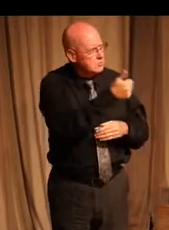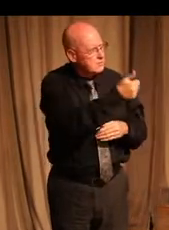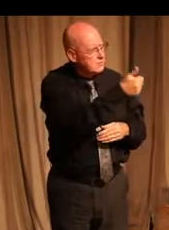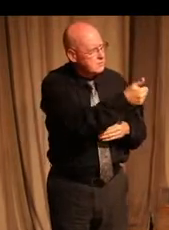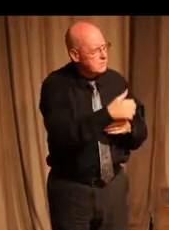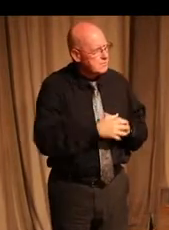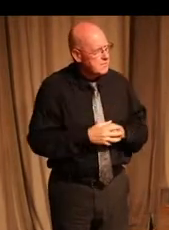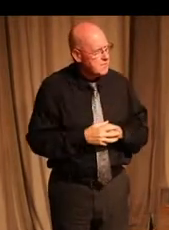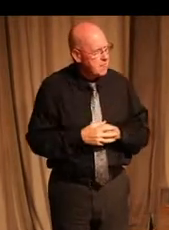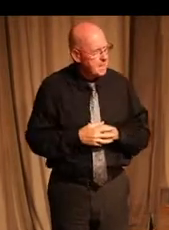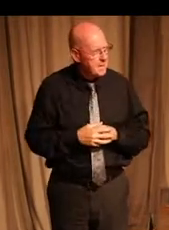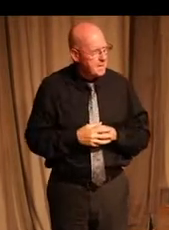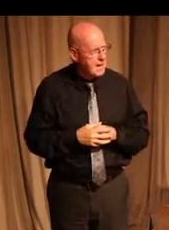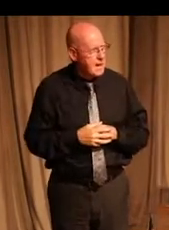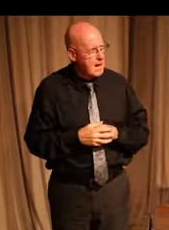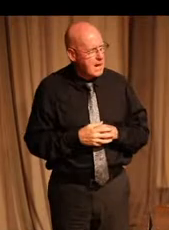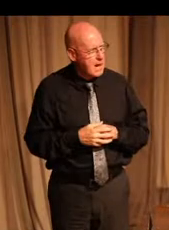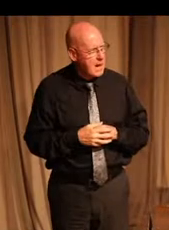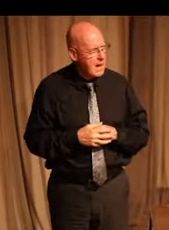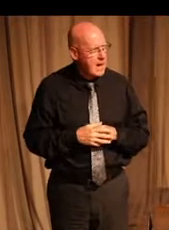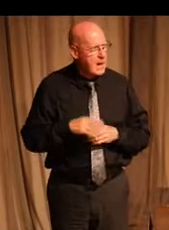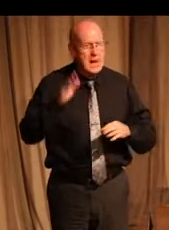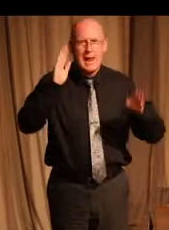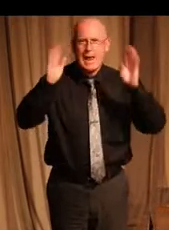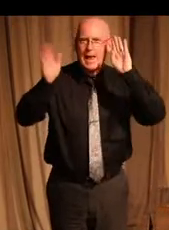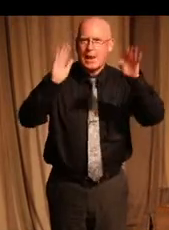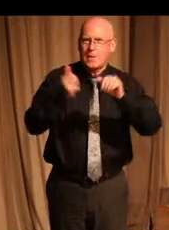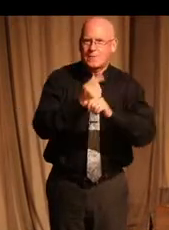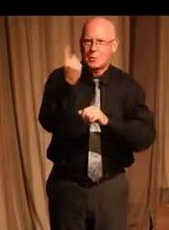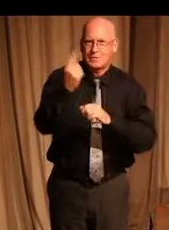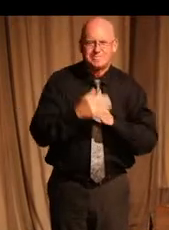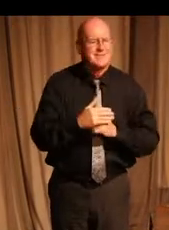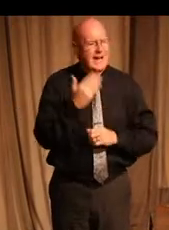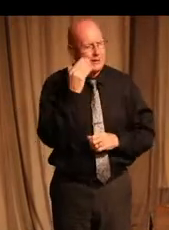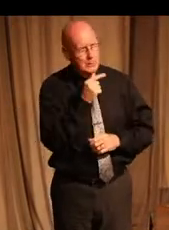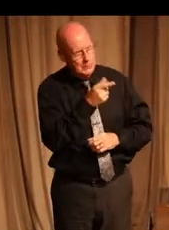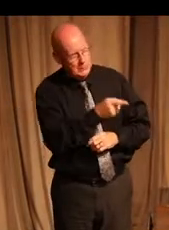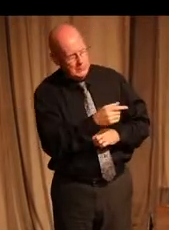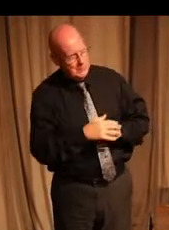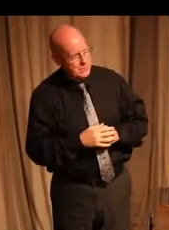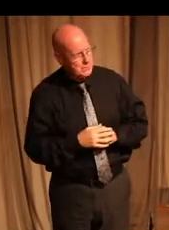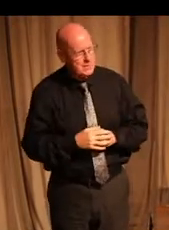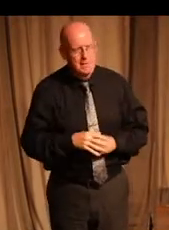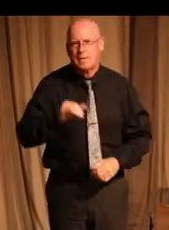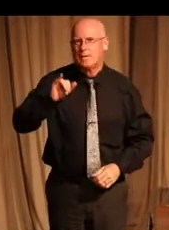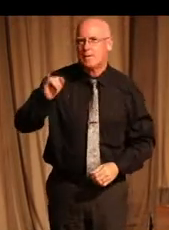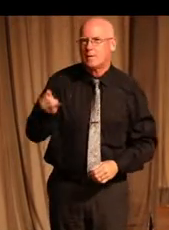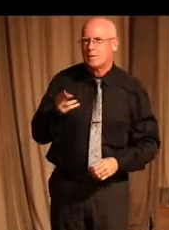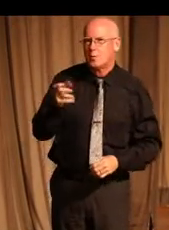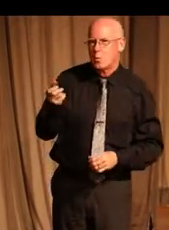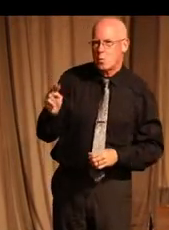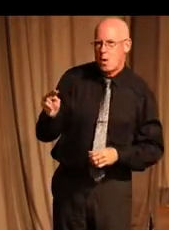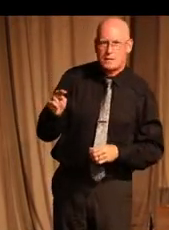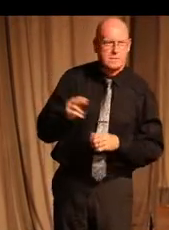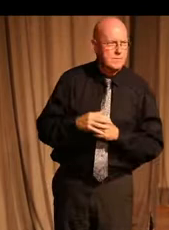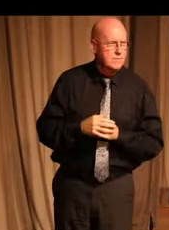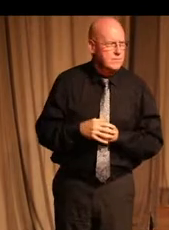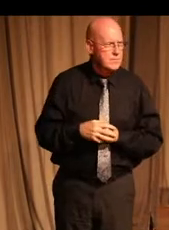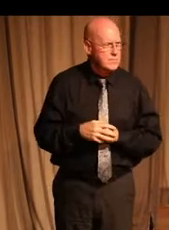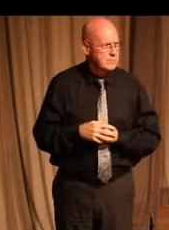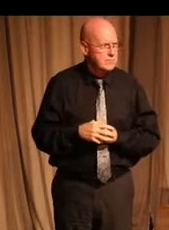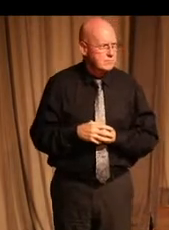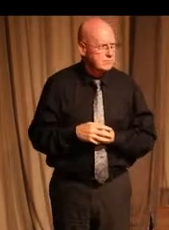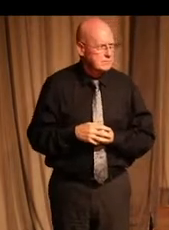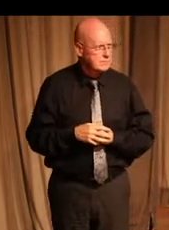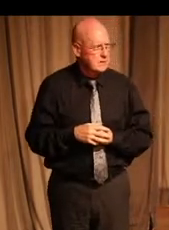you speak? I just like to know people's Hello. Names. Though I'm you're Juan. Not random to me, but you know. I'm Juan. I'm a filmmaker and also a part of the Third Horizon